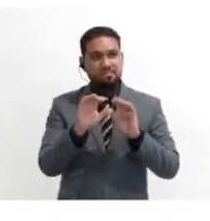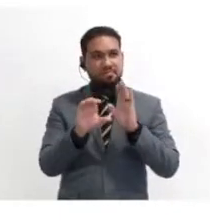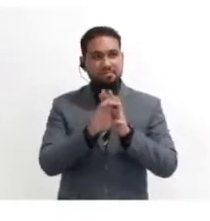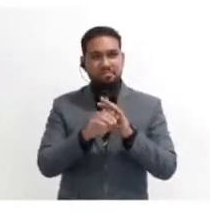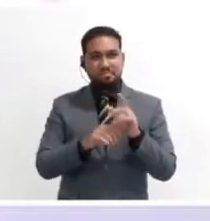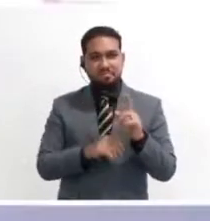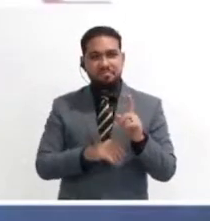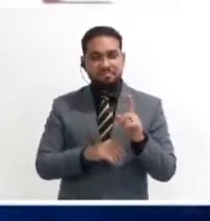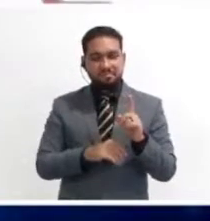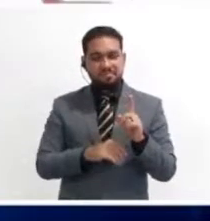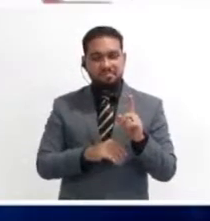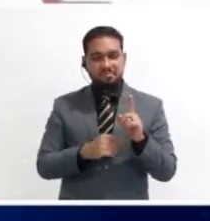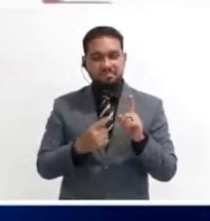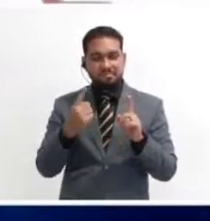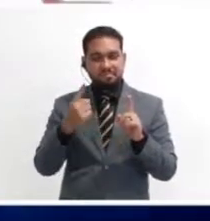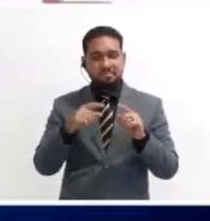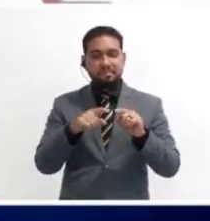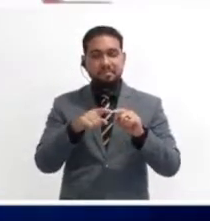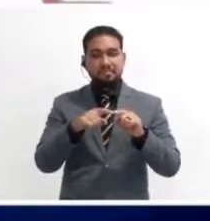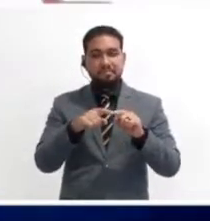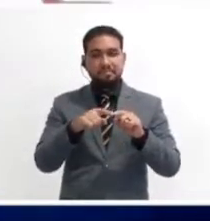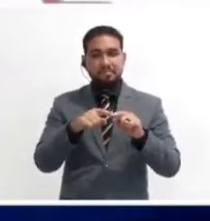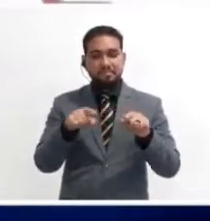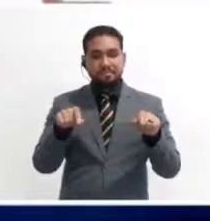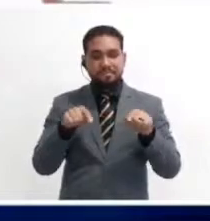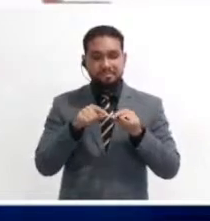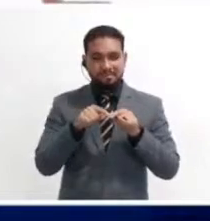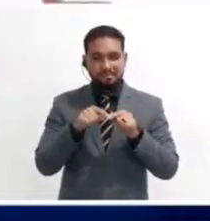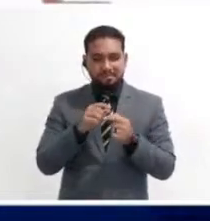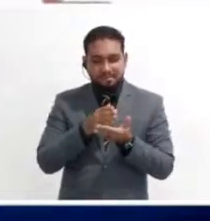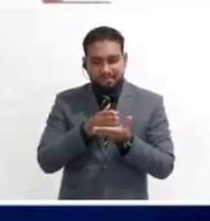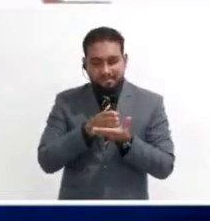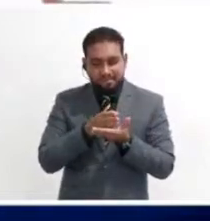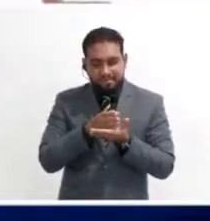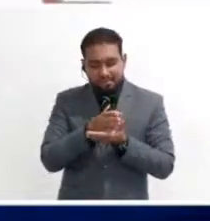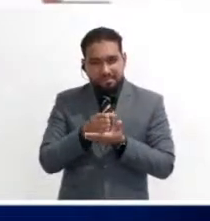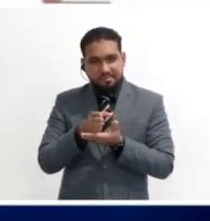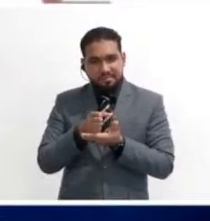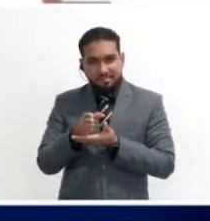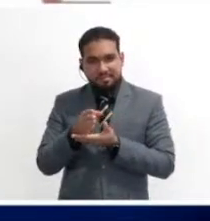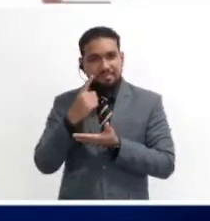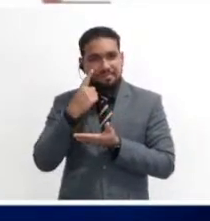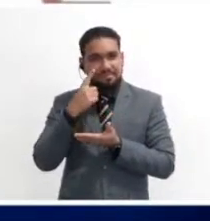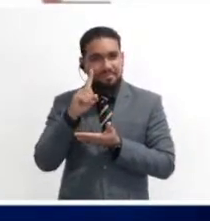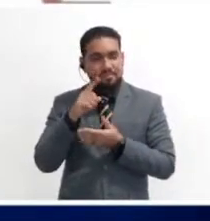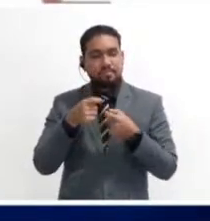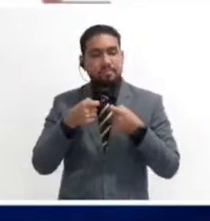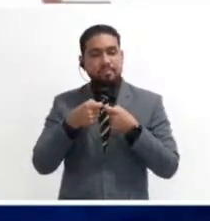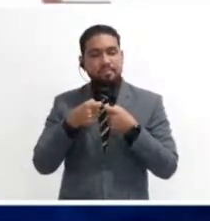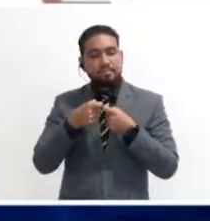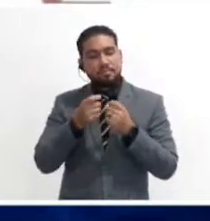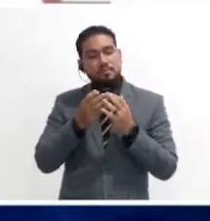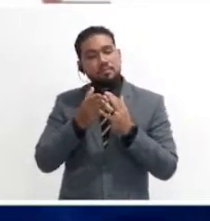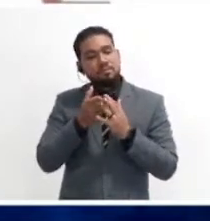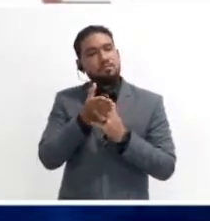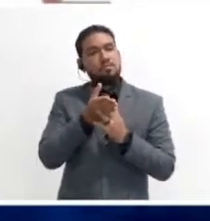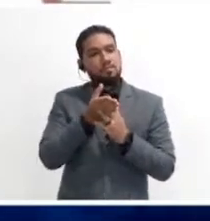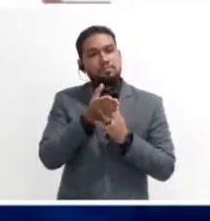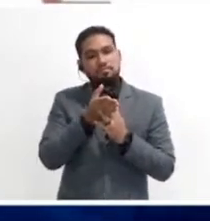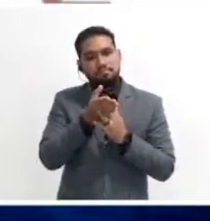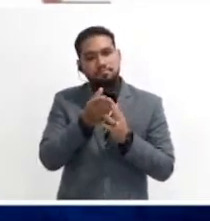You have a lead frame as the substrate, the die attached material that we talked about that attaches a chip to the